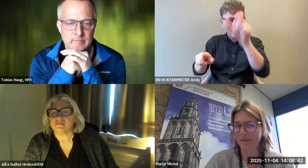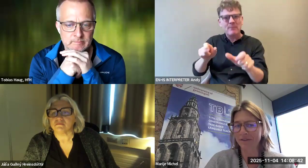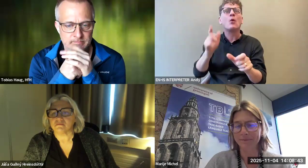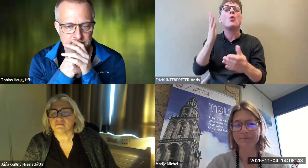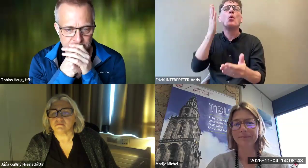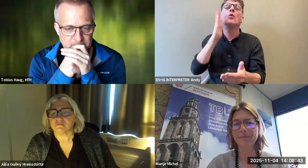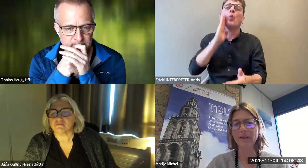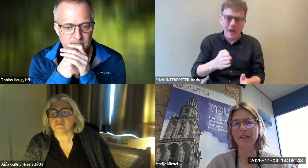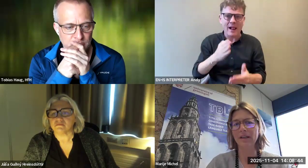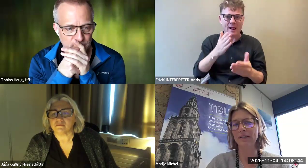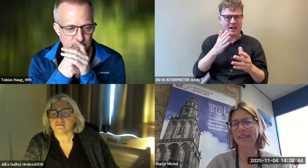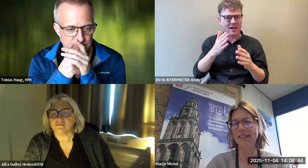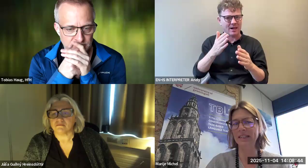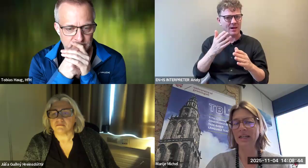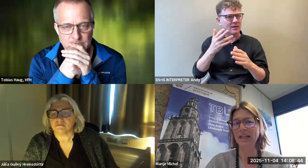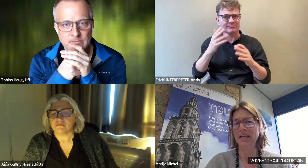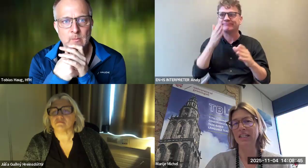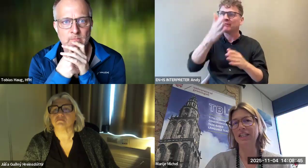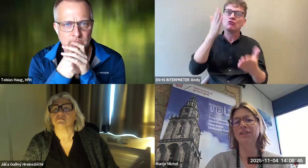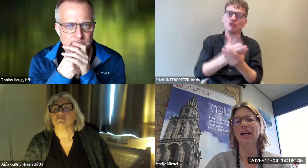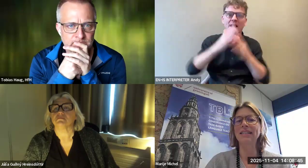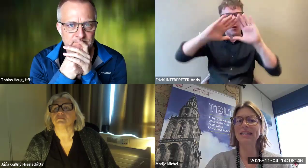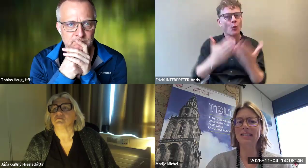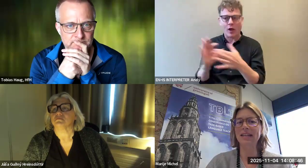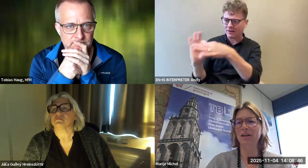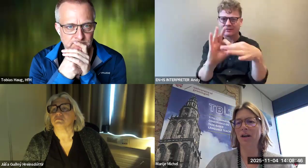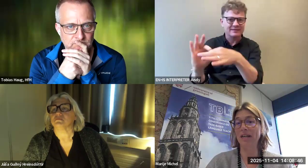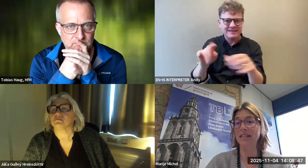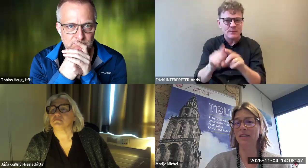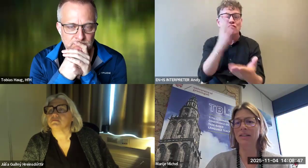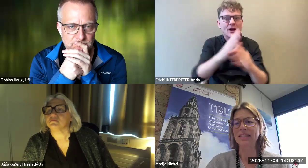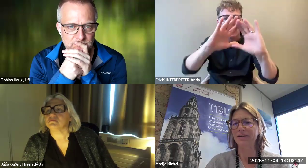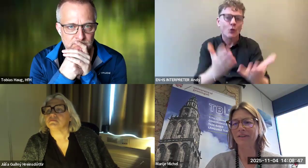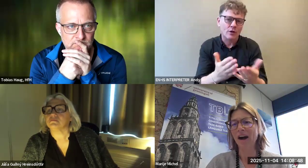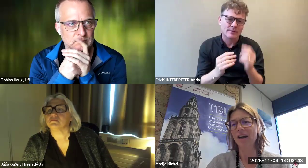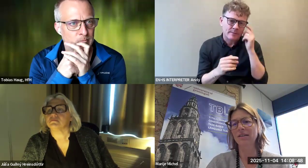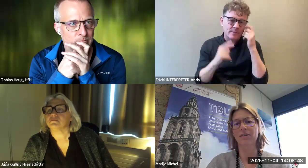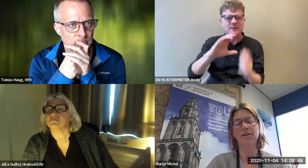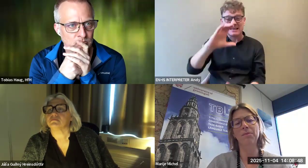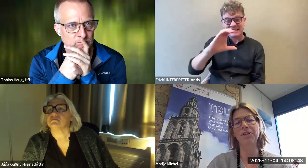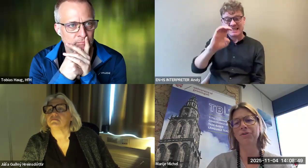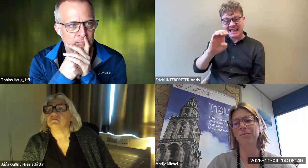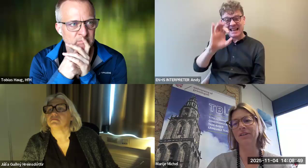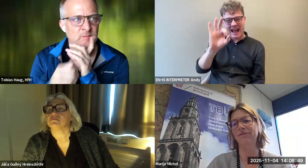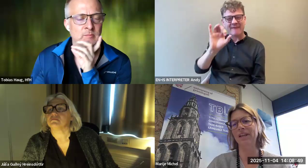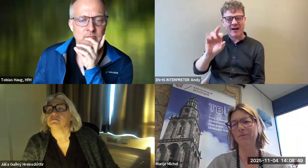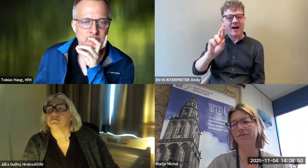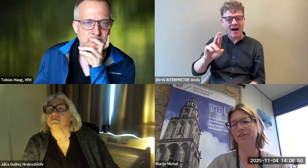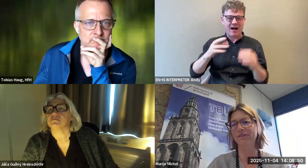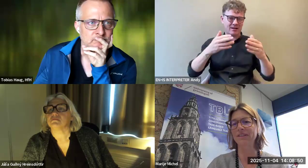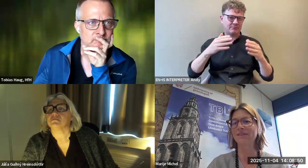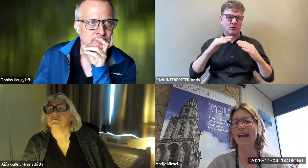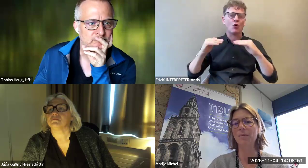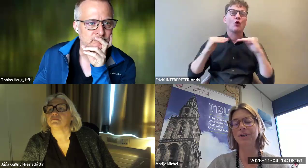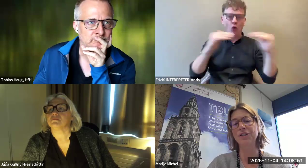real life. The initial ideas here are based on the CFR, so the Common European Framework